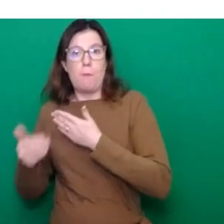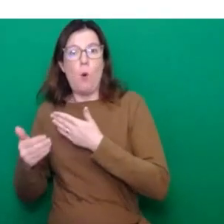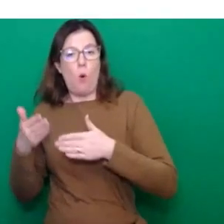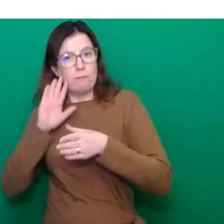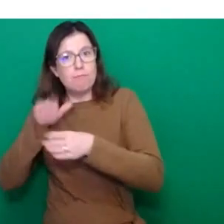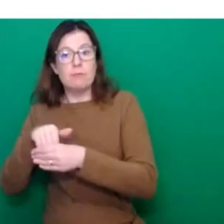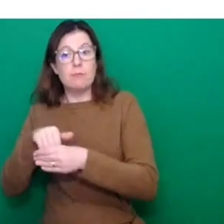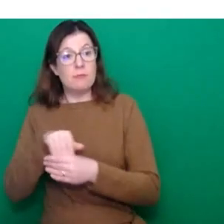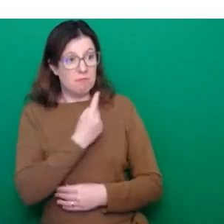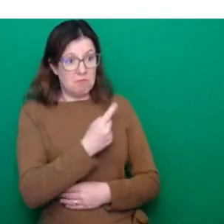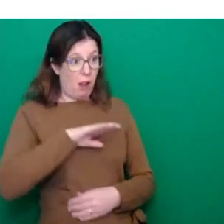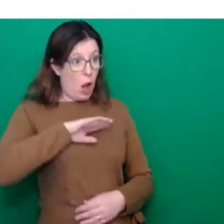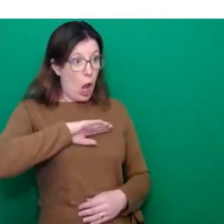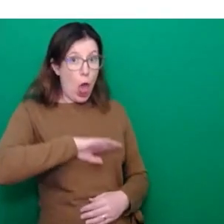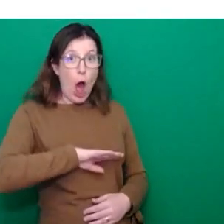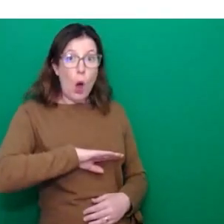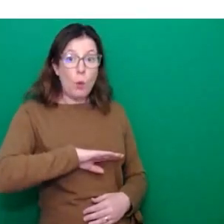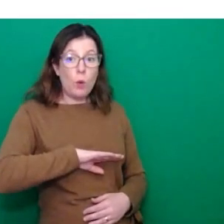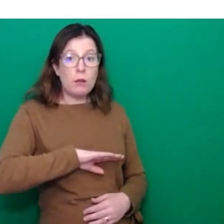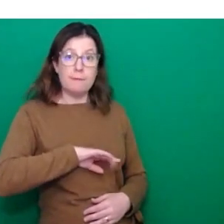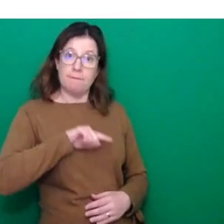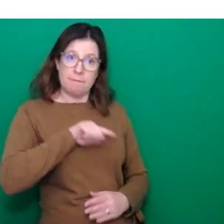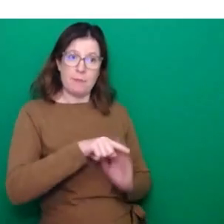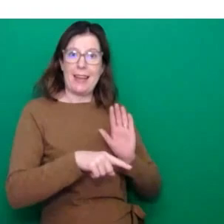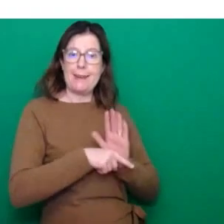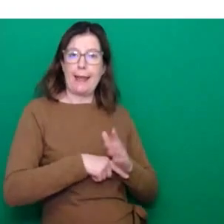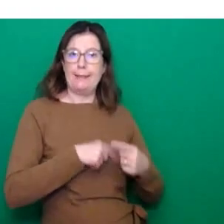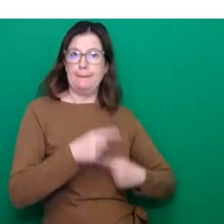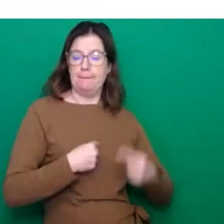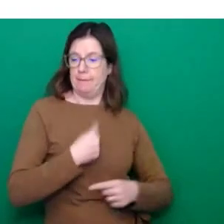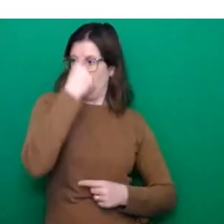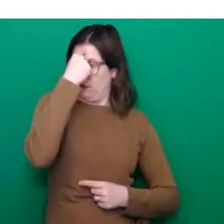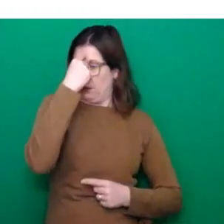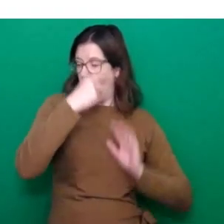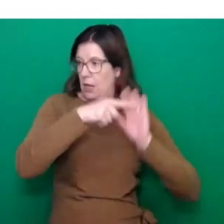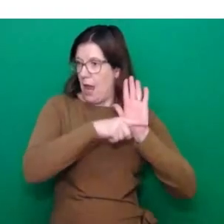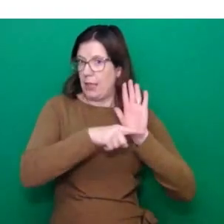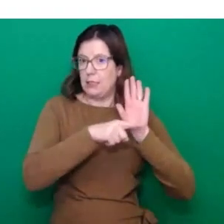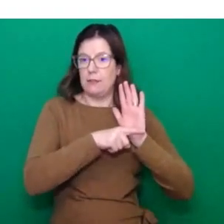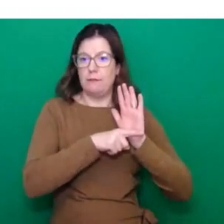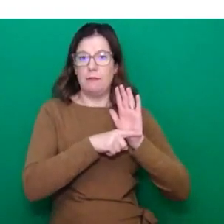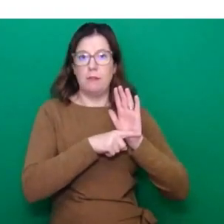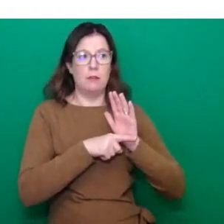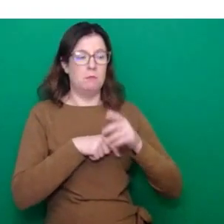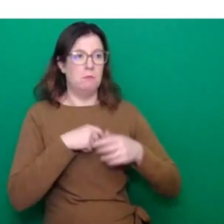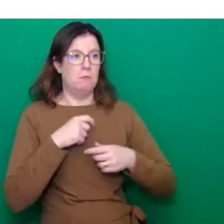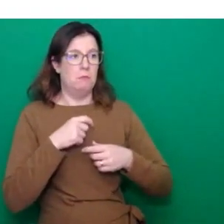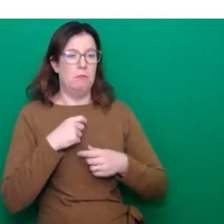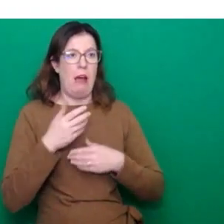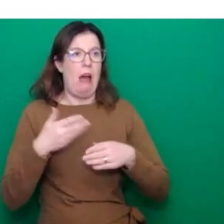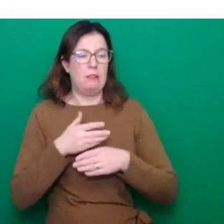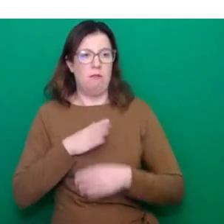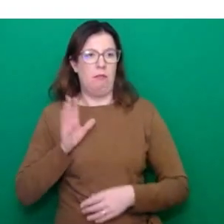you are feeling quite low, you're almost in a negative cycle. Your thoughts are quite negative, might lead to you not wanting to do activities you used